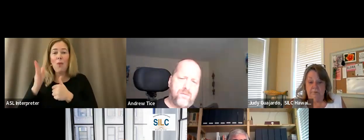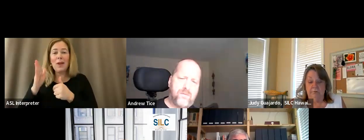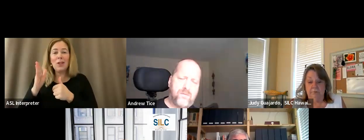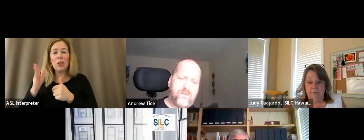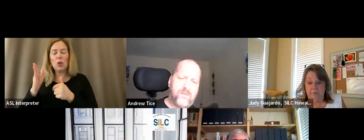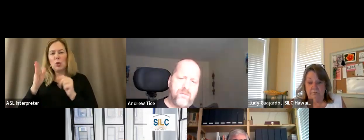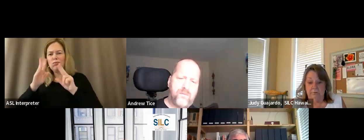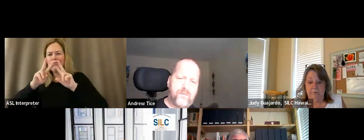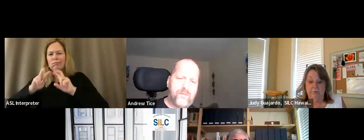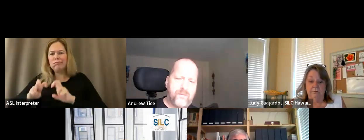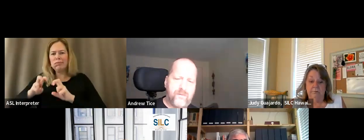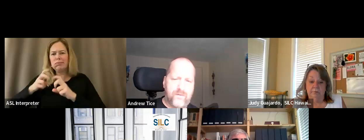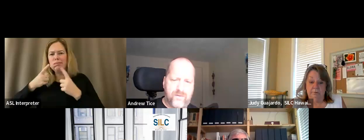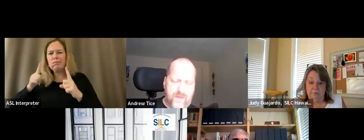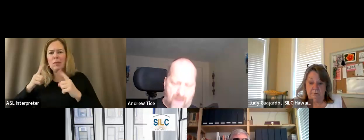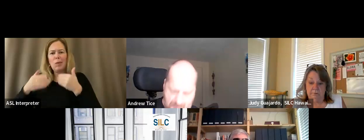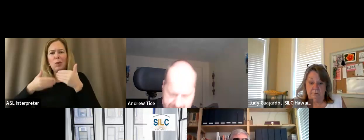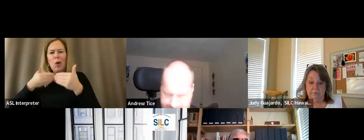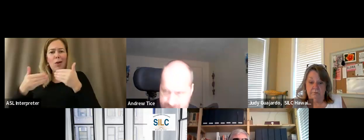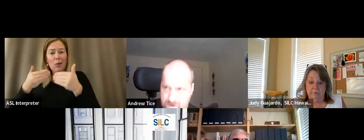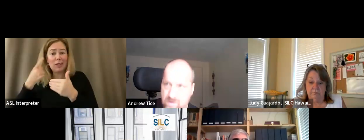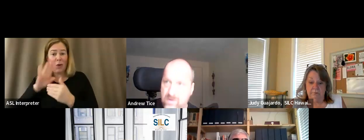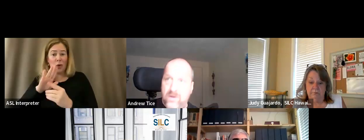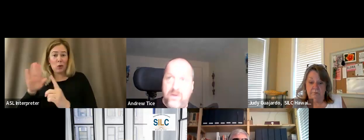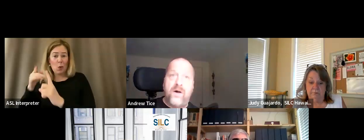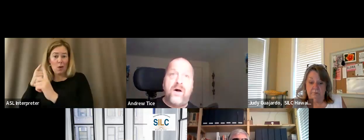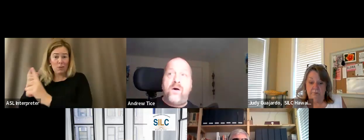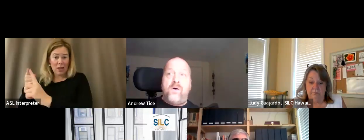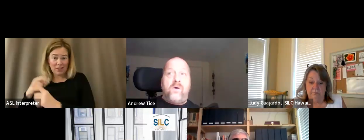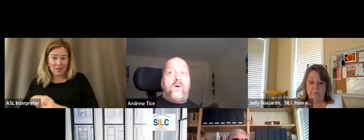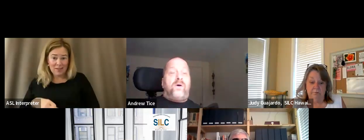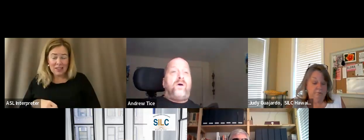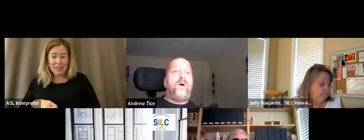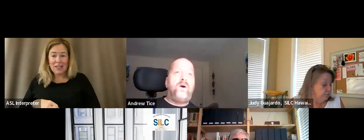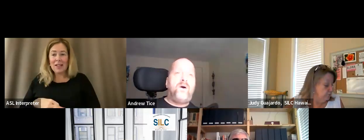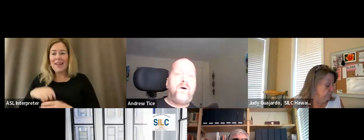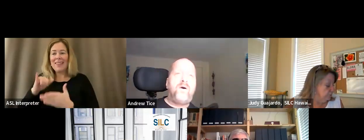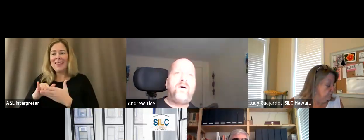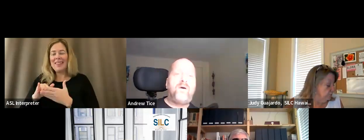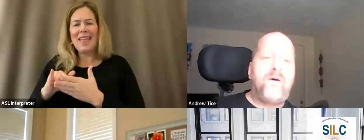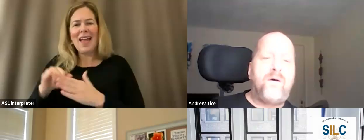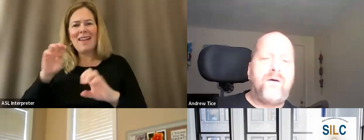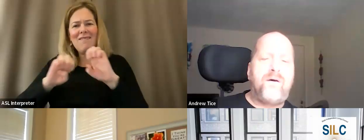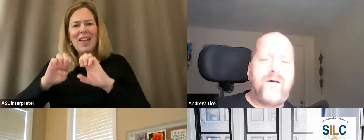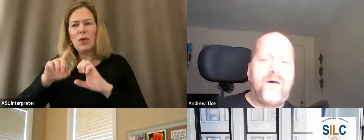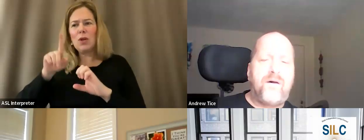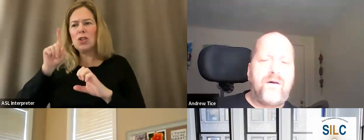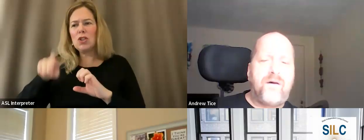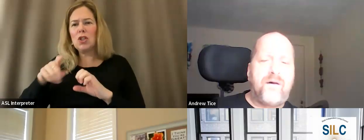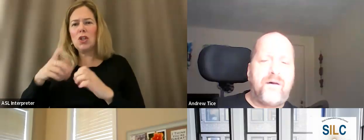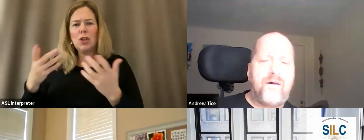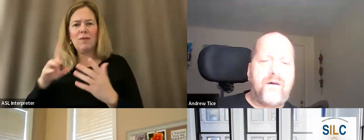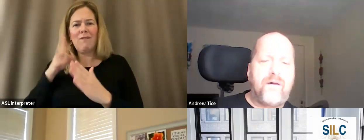your objectives? The evaluation that's included in your state plan really should be outcomes